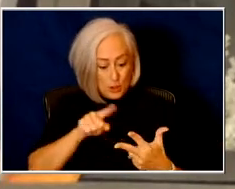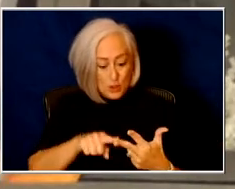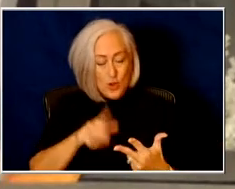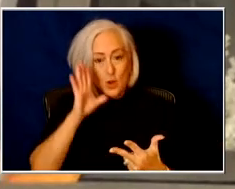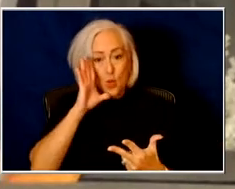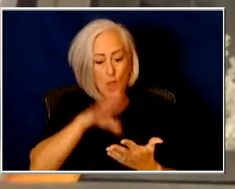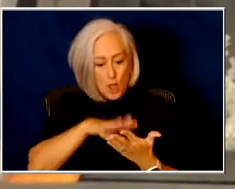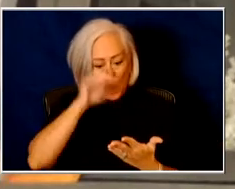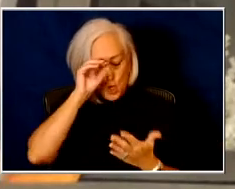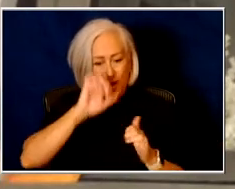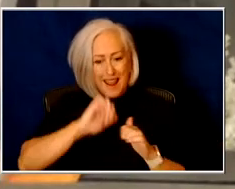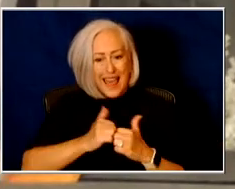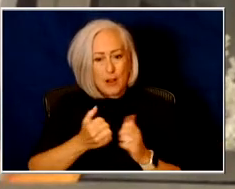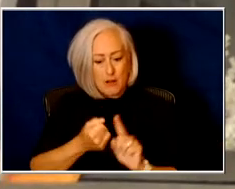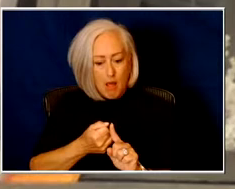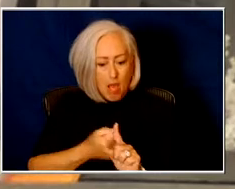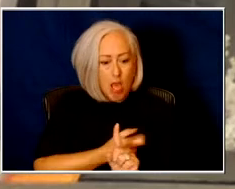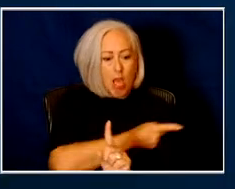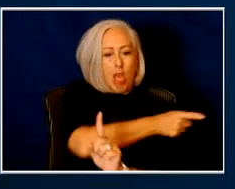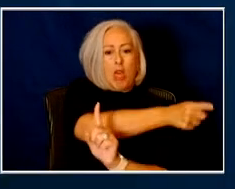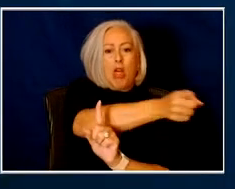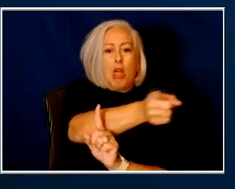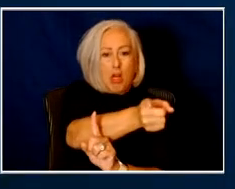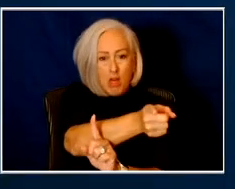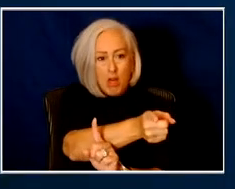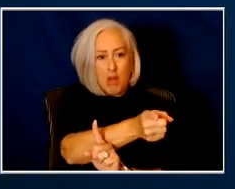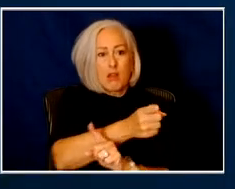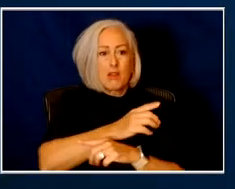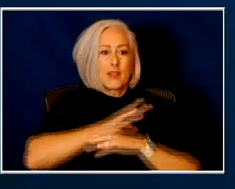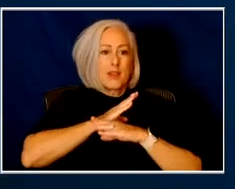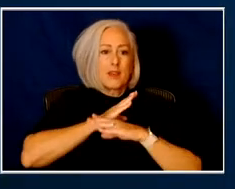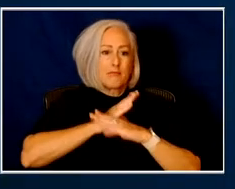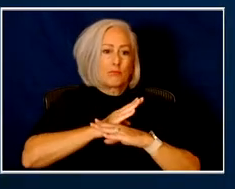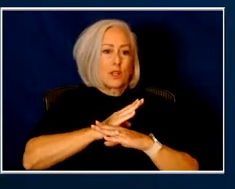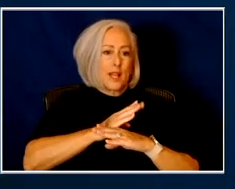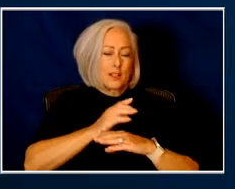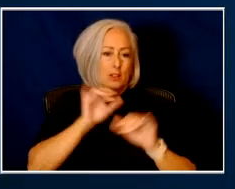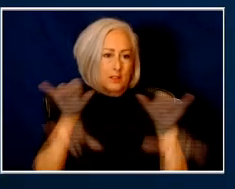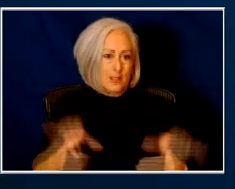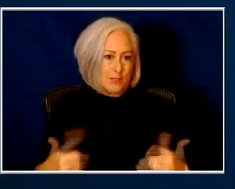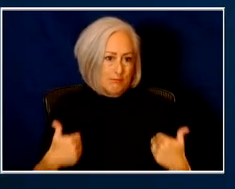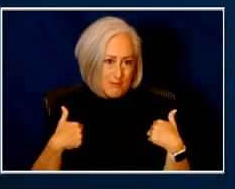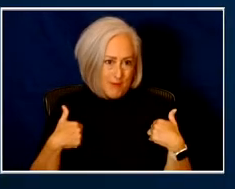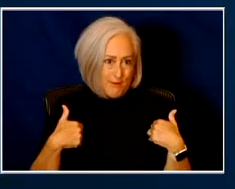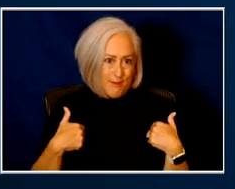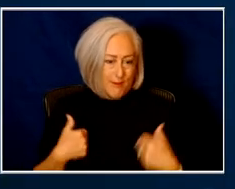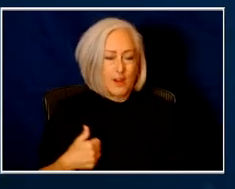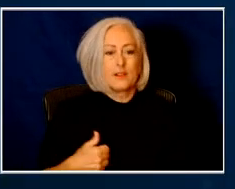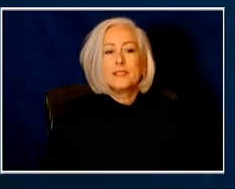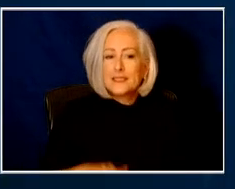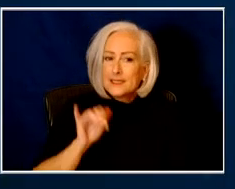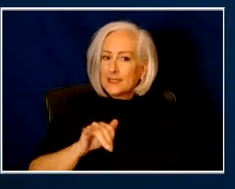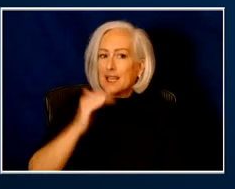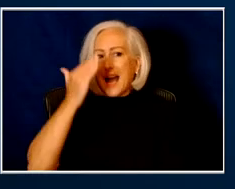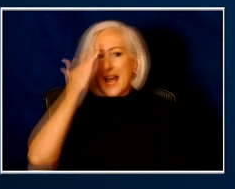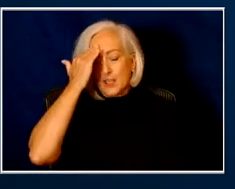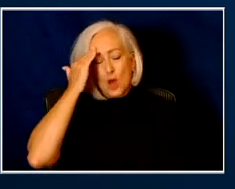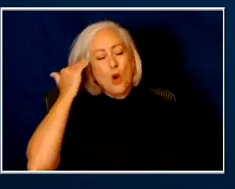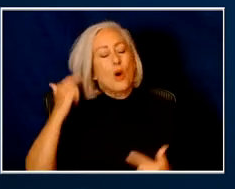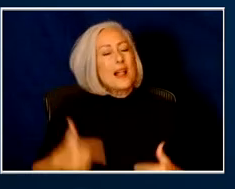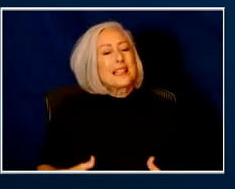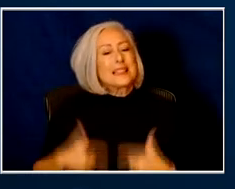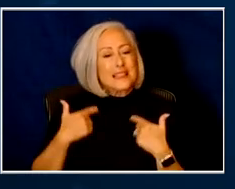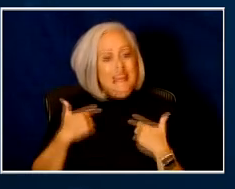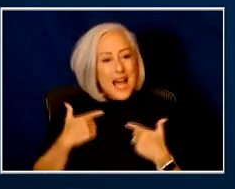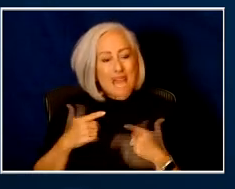past illness and due to vaccines yeah you know I think life for us as infectious disease Physicians is only going to get more important not